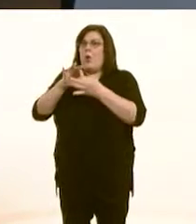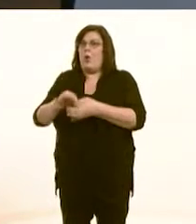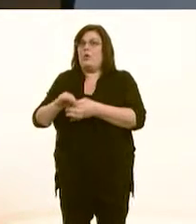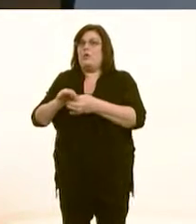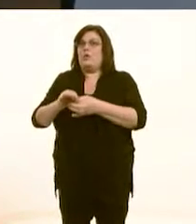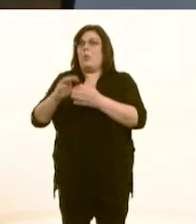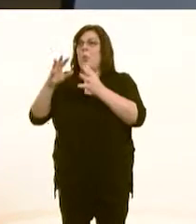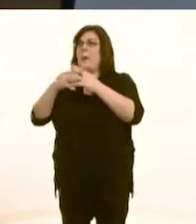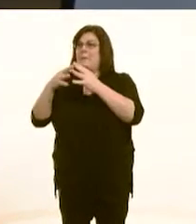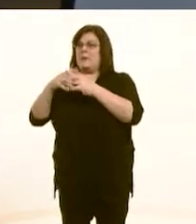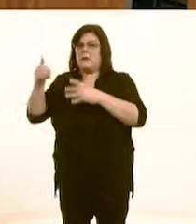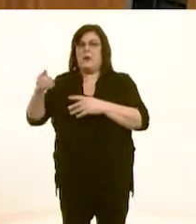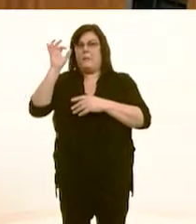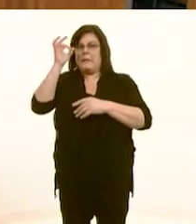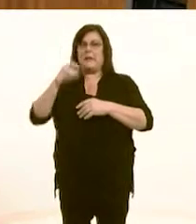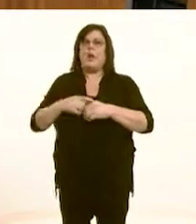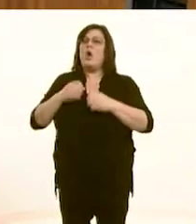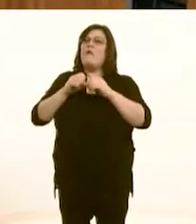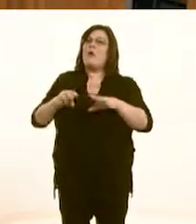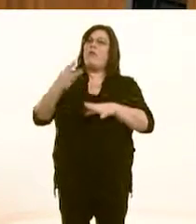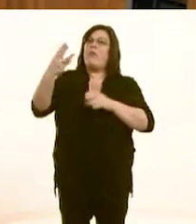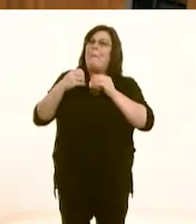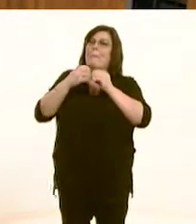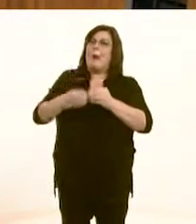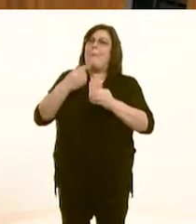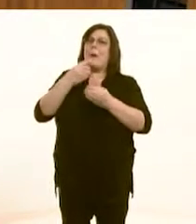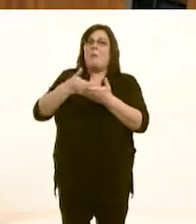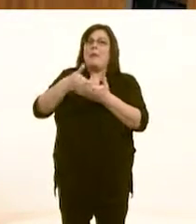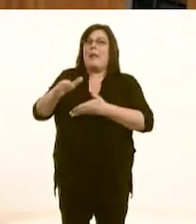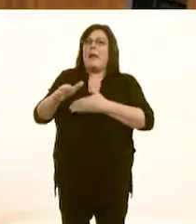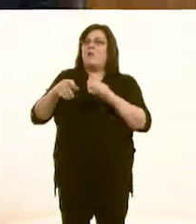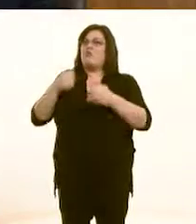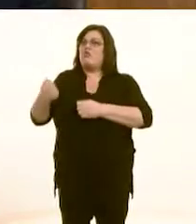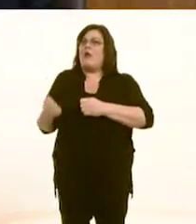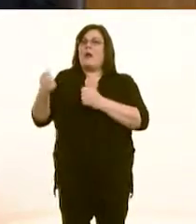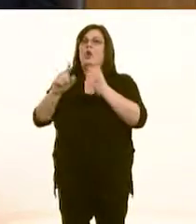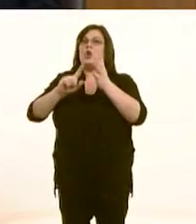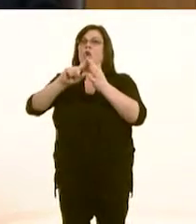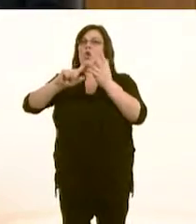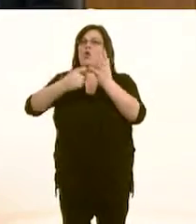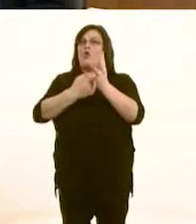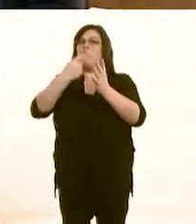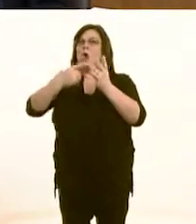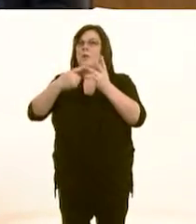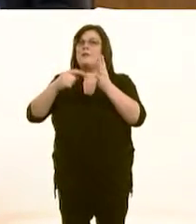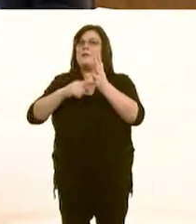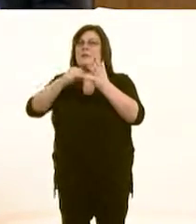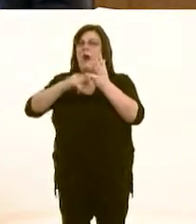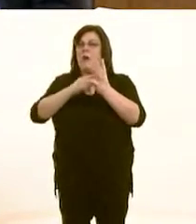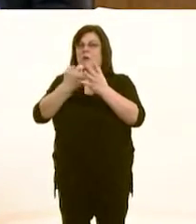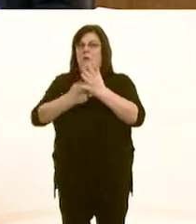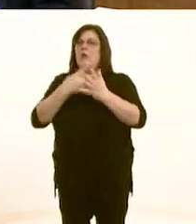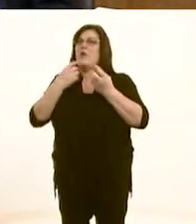You lost £2.3 billion as a result of your sell-off of Eurostar. You lost £1 billion as a result of the sale